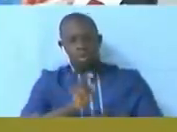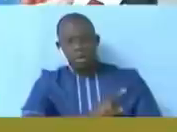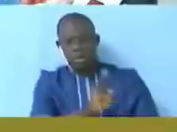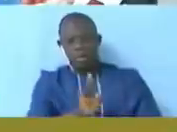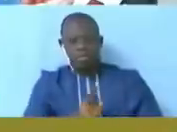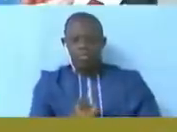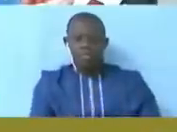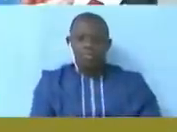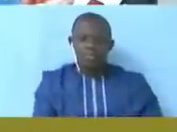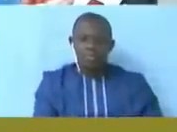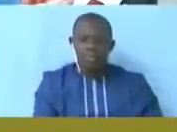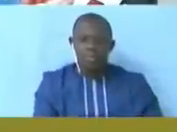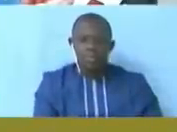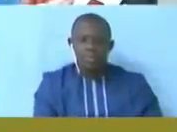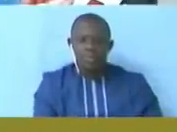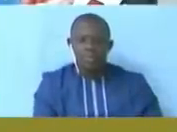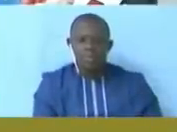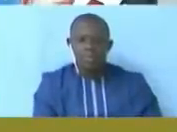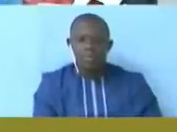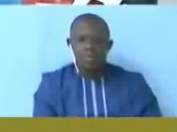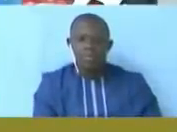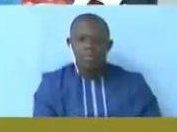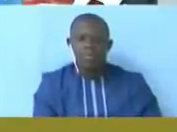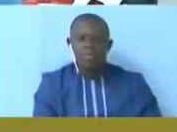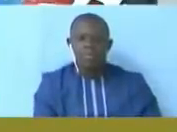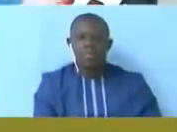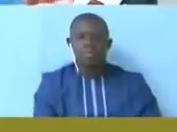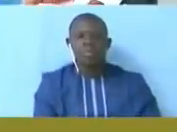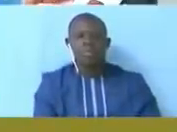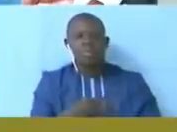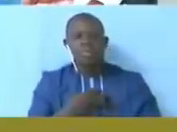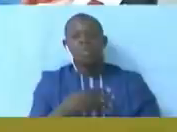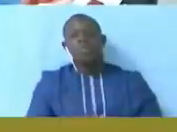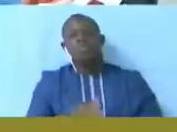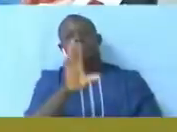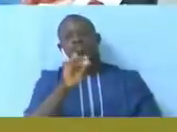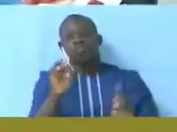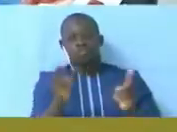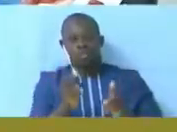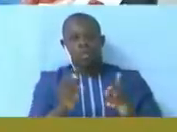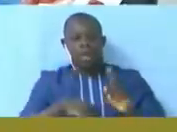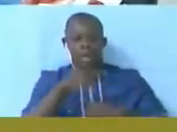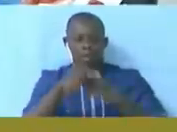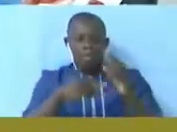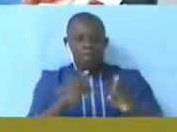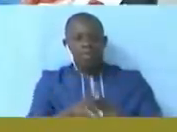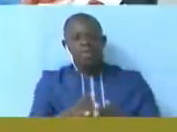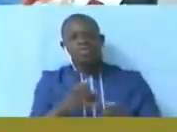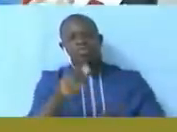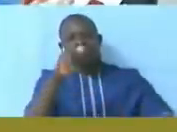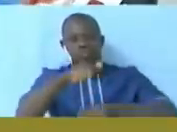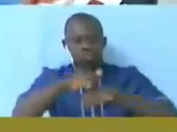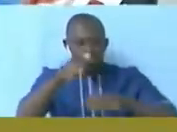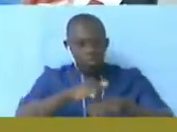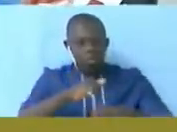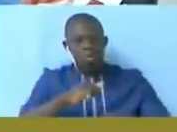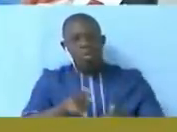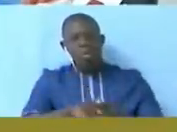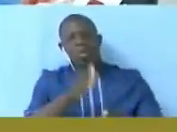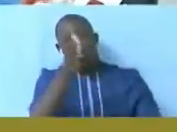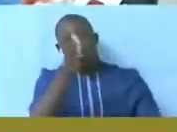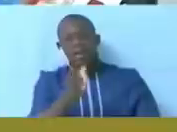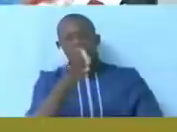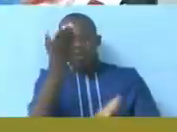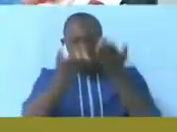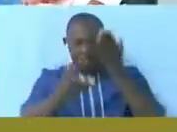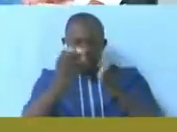If we could just go through it briefly, highlighting the issues there of fundamental human rights, violations of human rights, for example, torture and the right to fair hearing. And